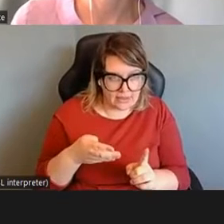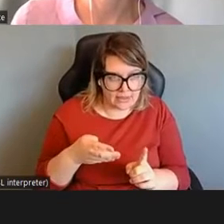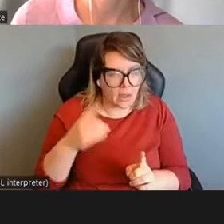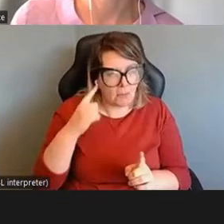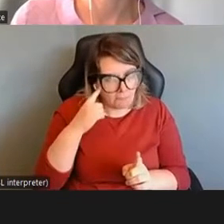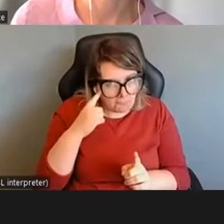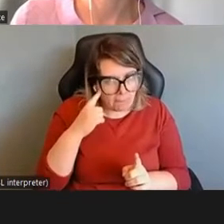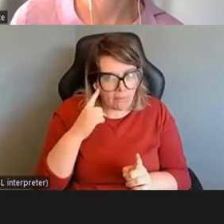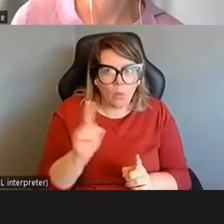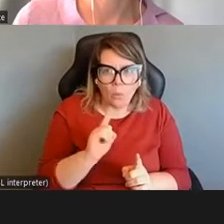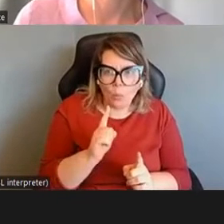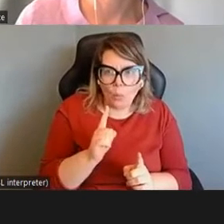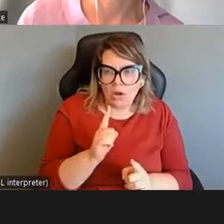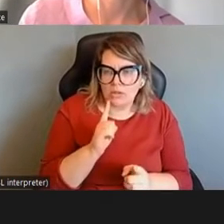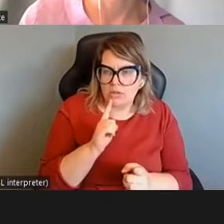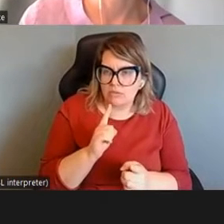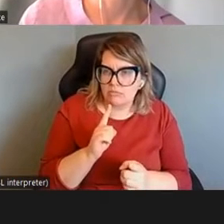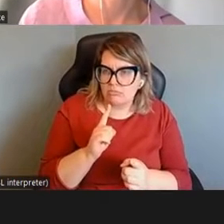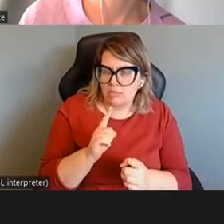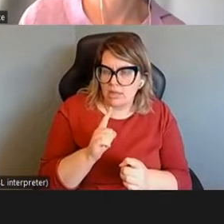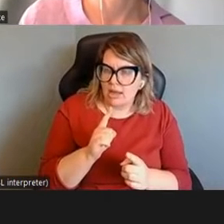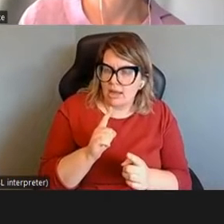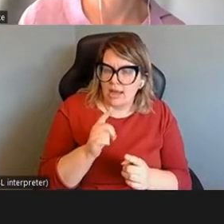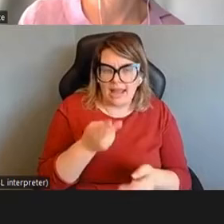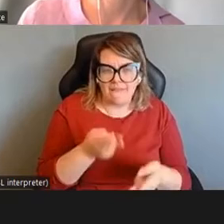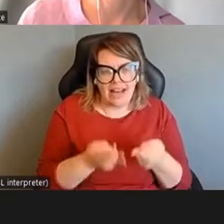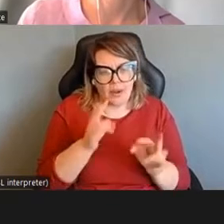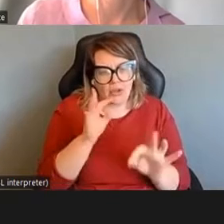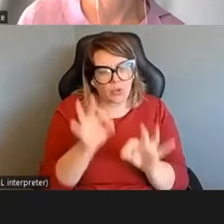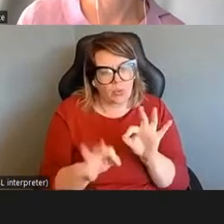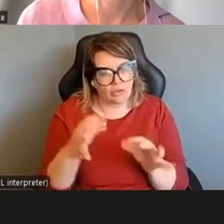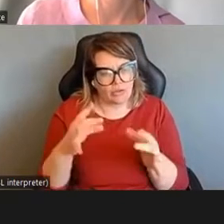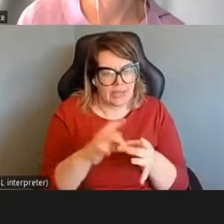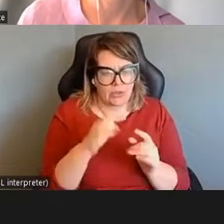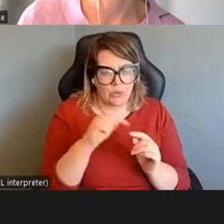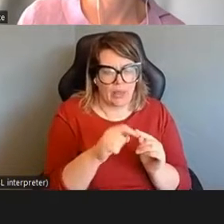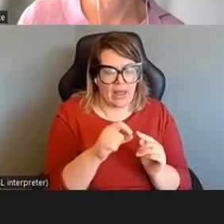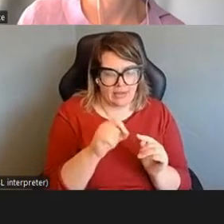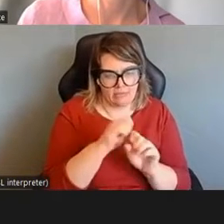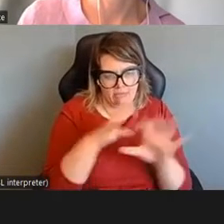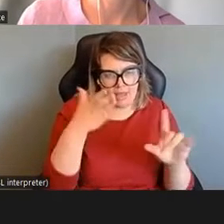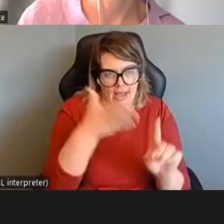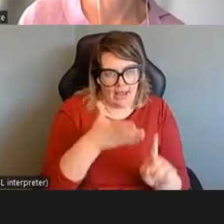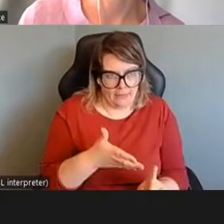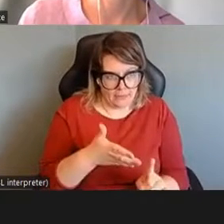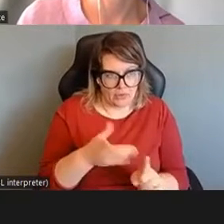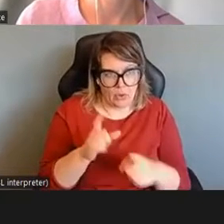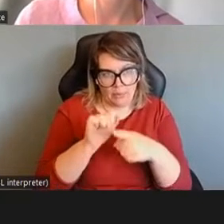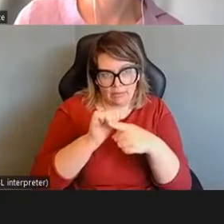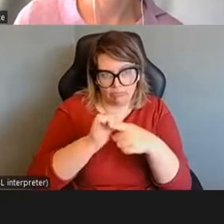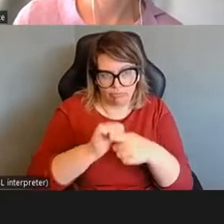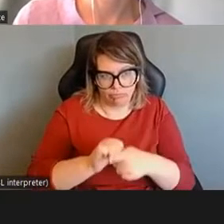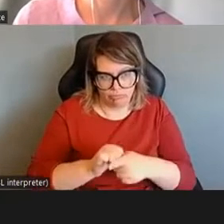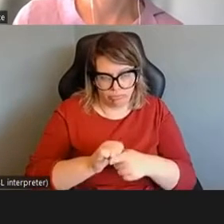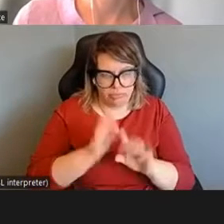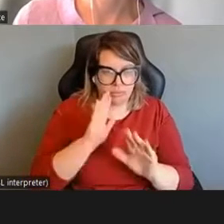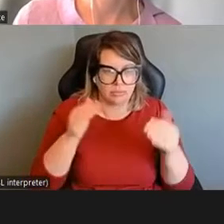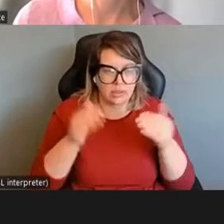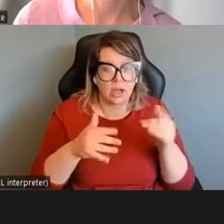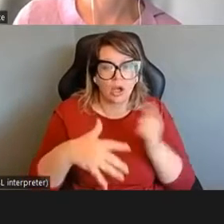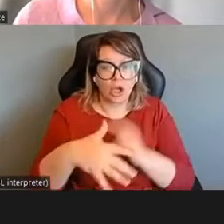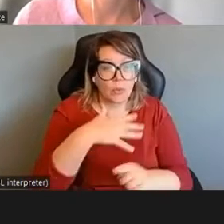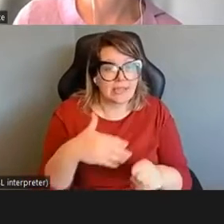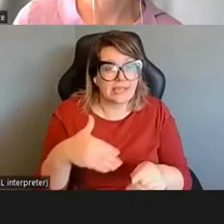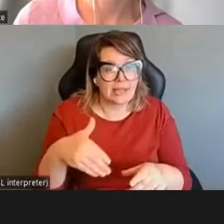their corresponding evaluation questions could be. So they refined it to focus on community members'